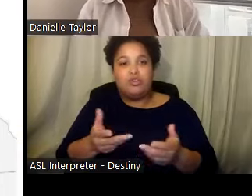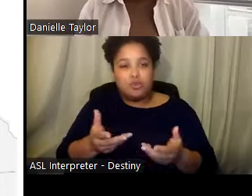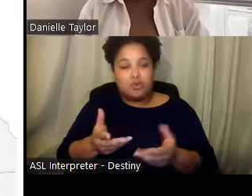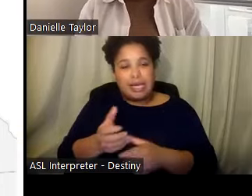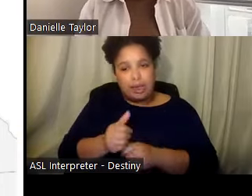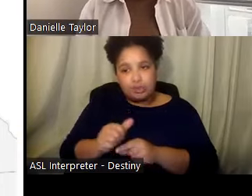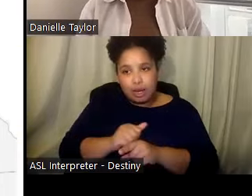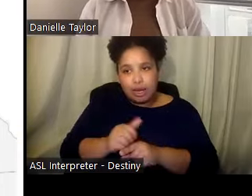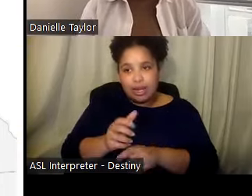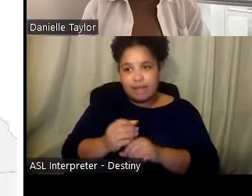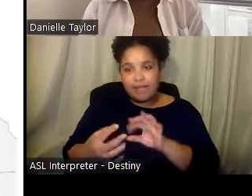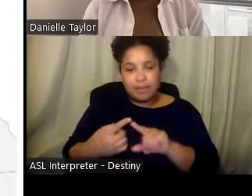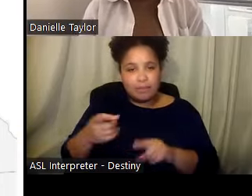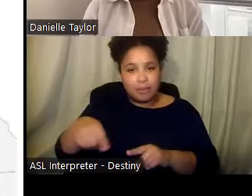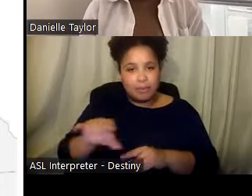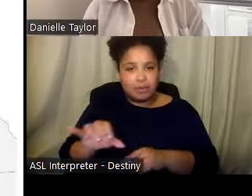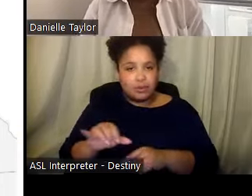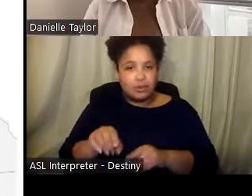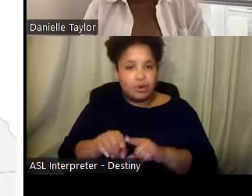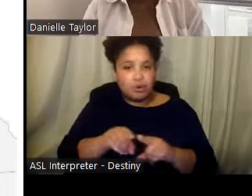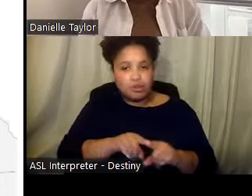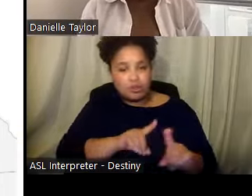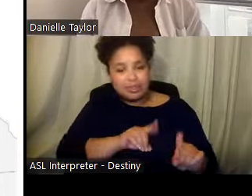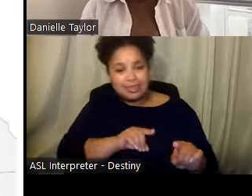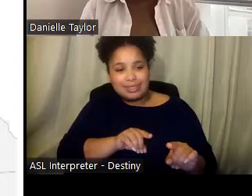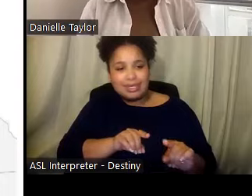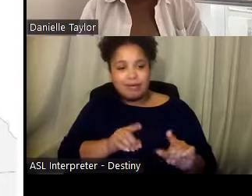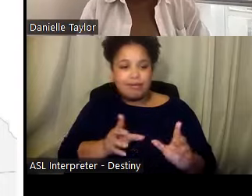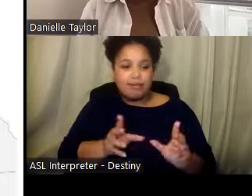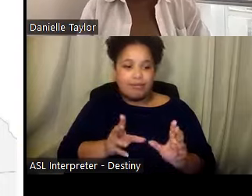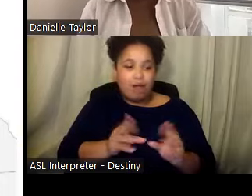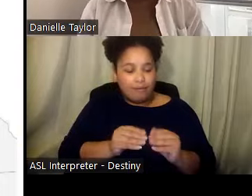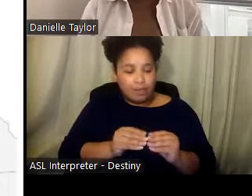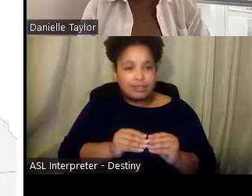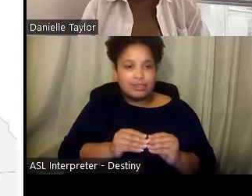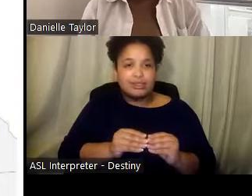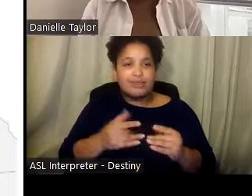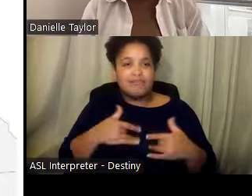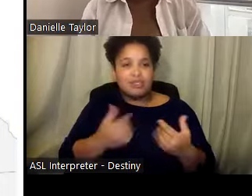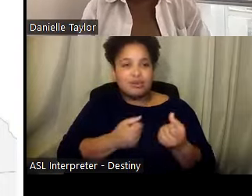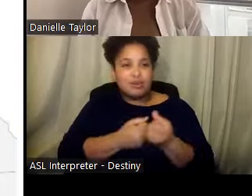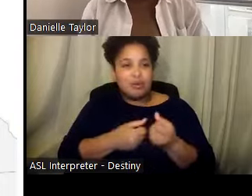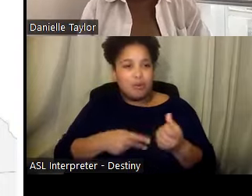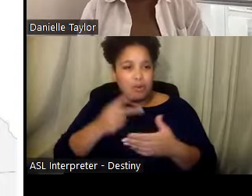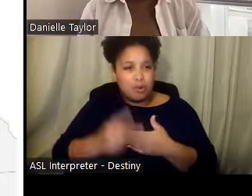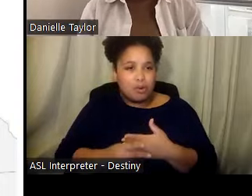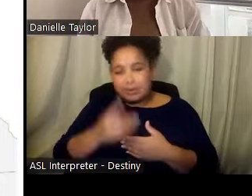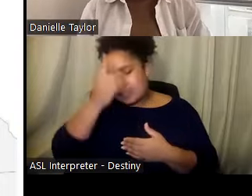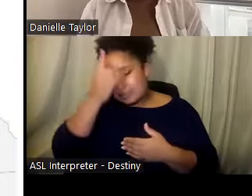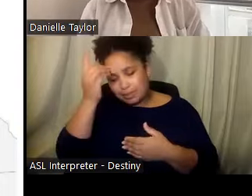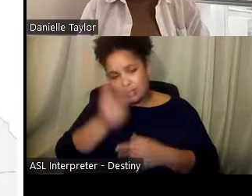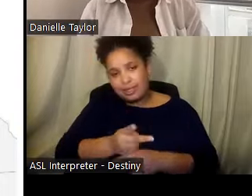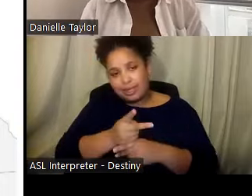them as well. We're also attending conferences and events to promote the program, to promote Dementia Care Aware. And